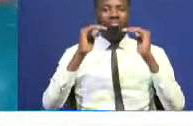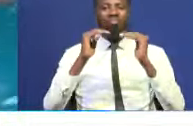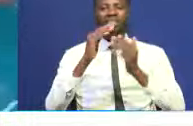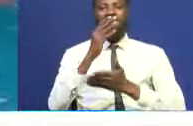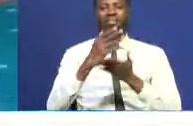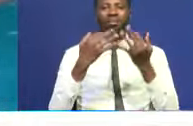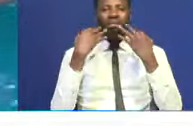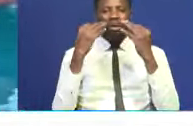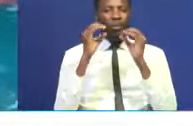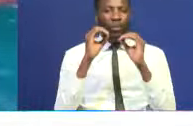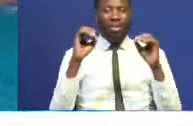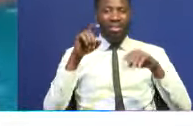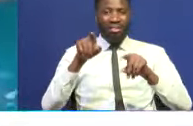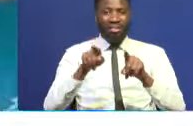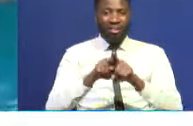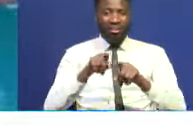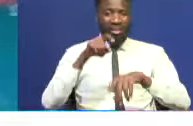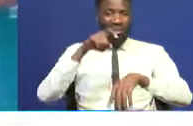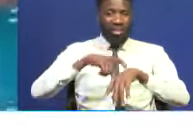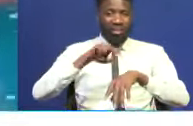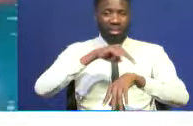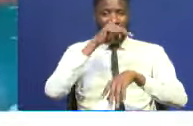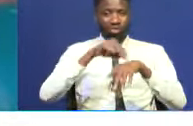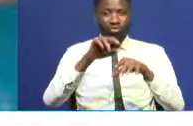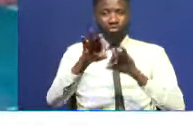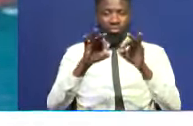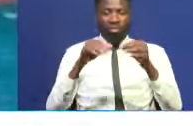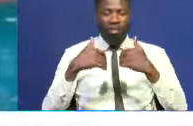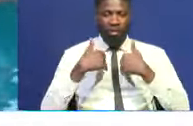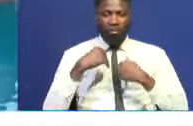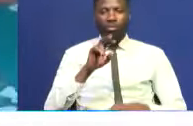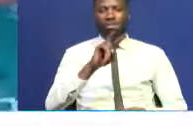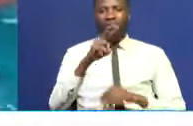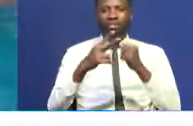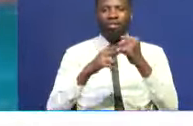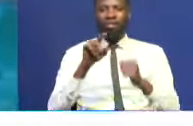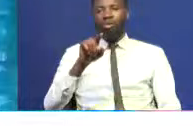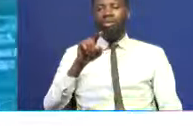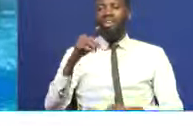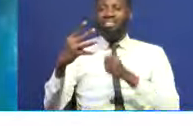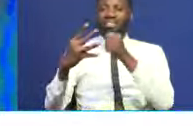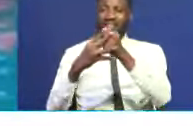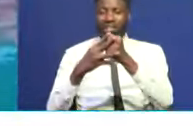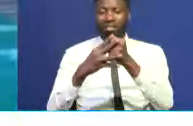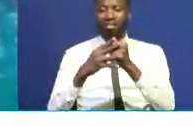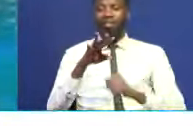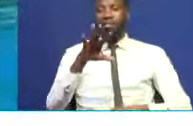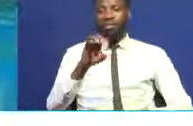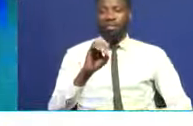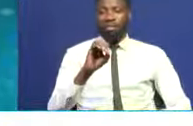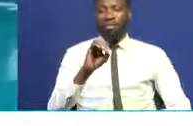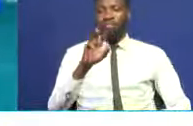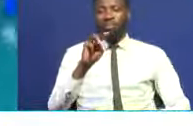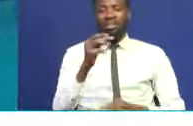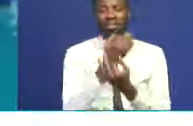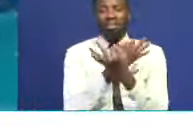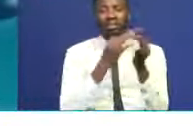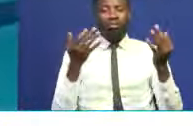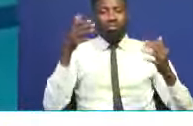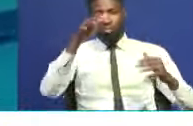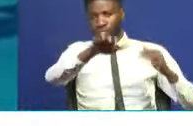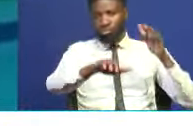national trials, Bella clocked 27.96 seconds in the 50 meters freestyle category and 1